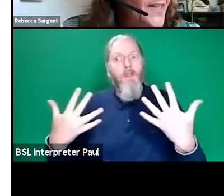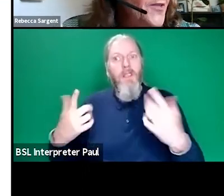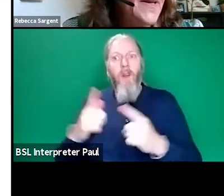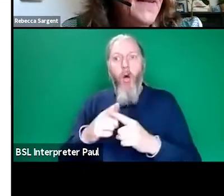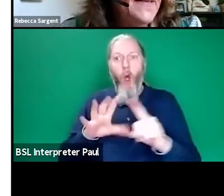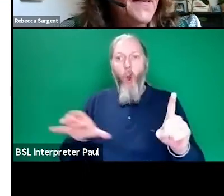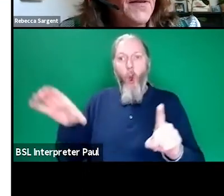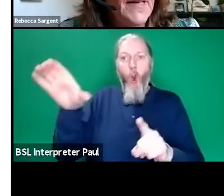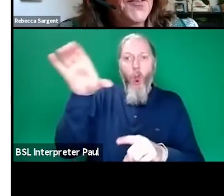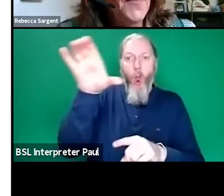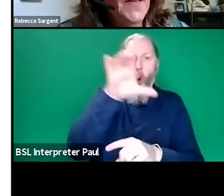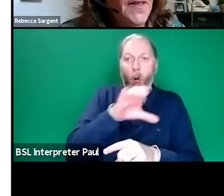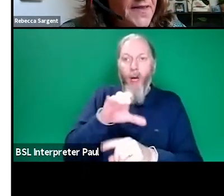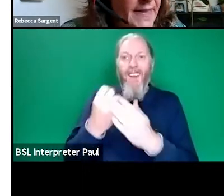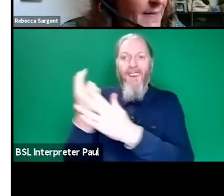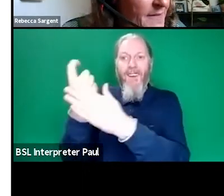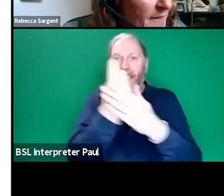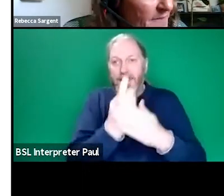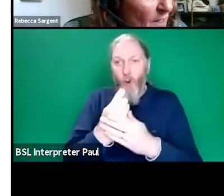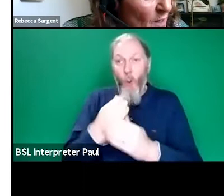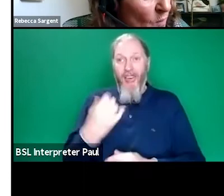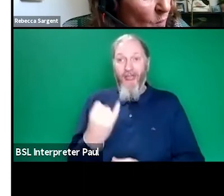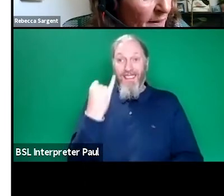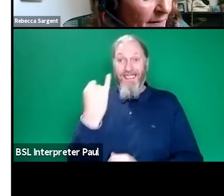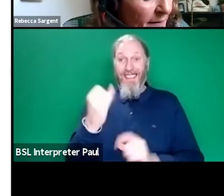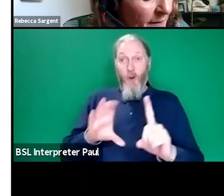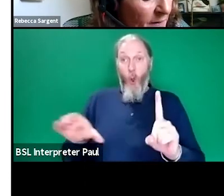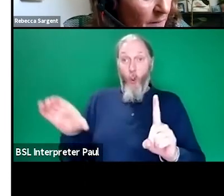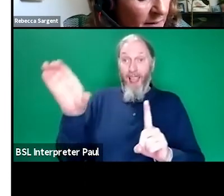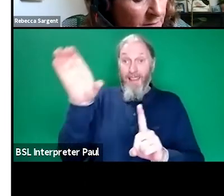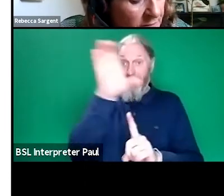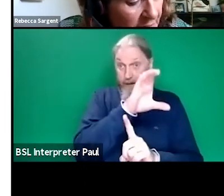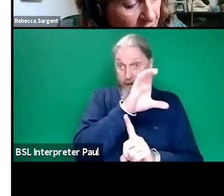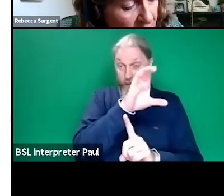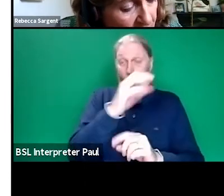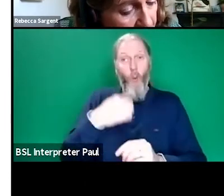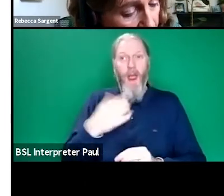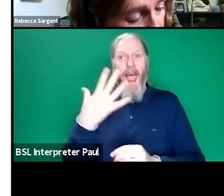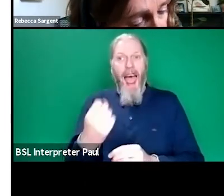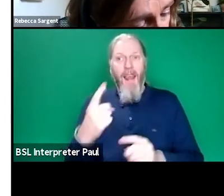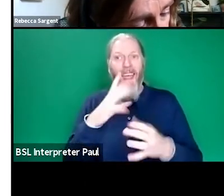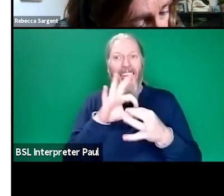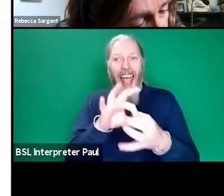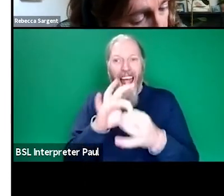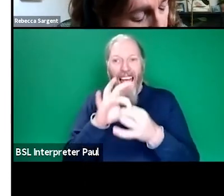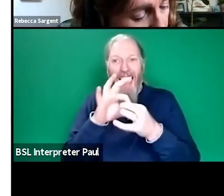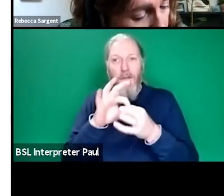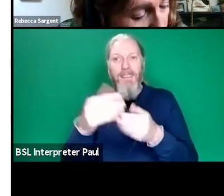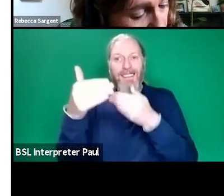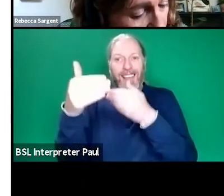locality-based engagement events. So in each of our 6 localities, we held engagement sessions